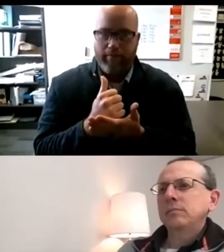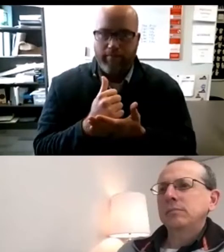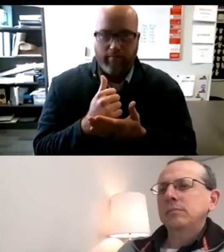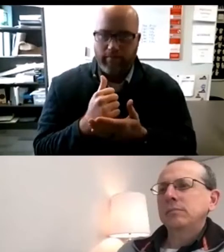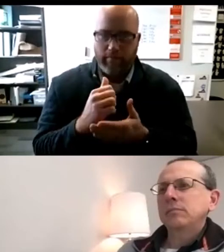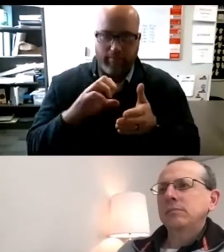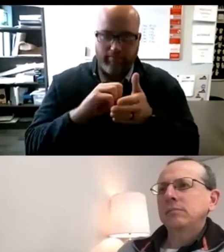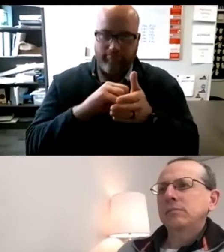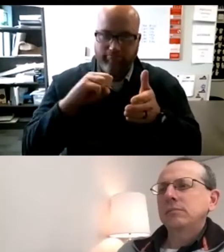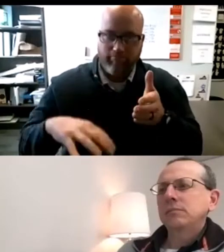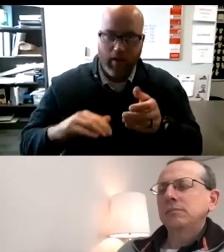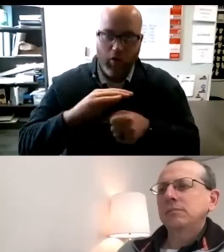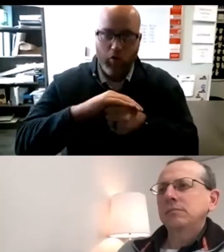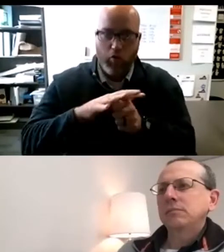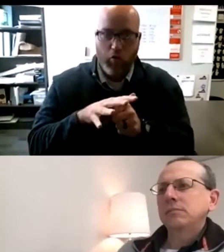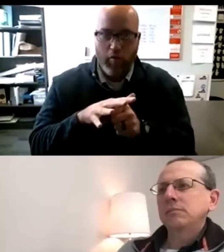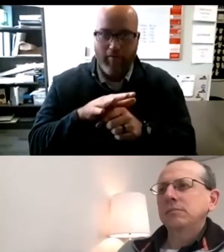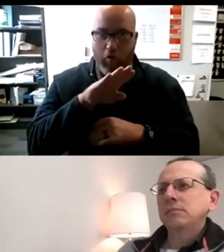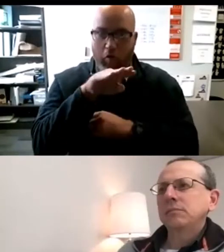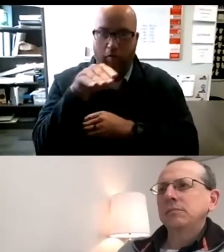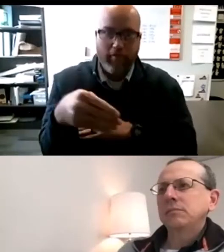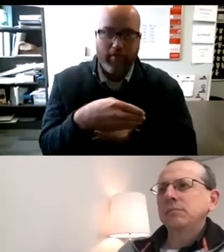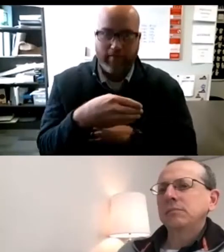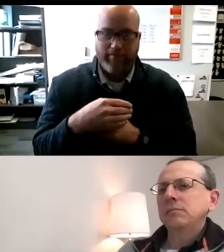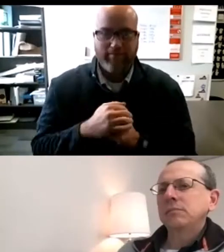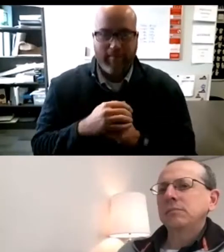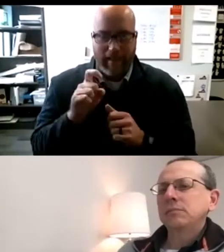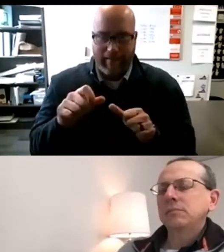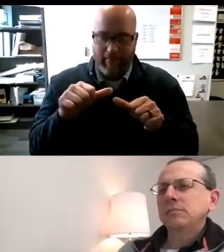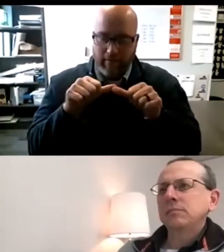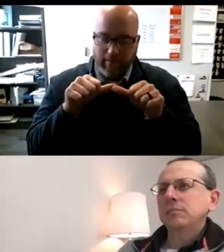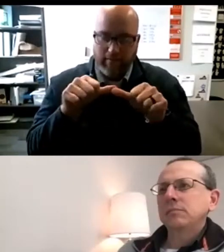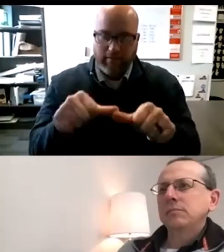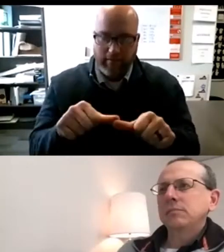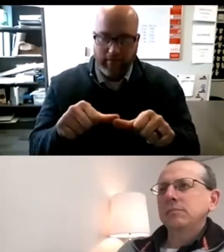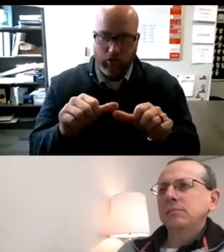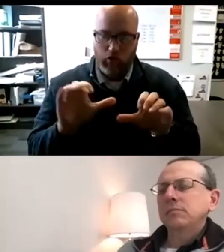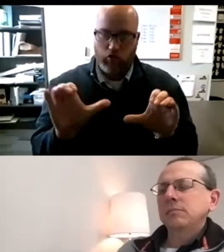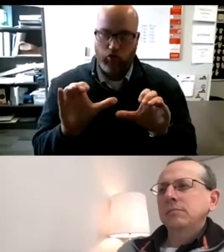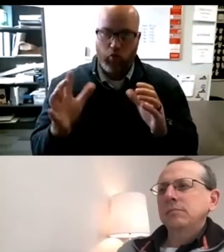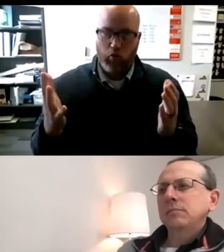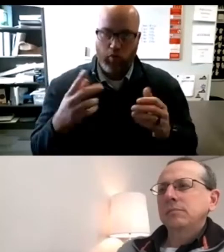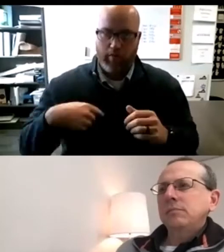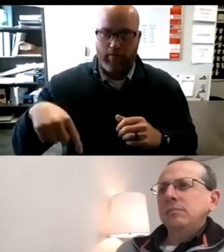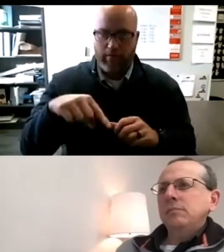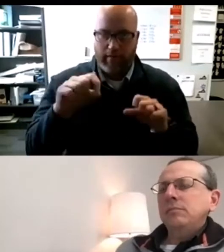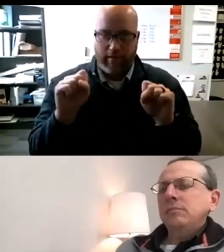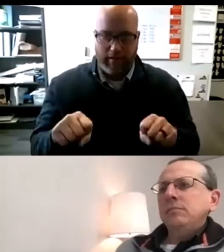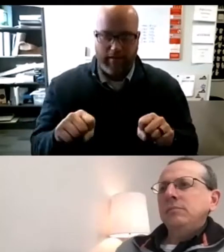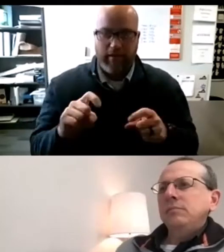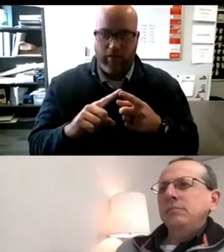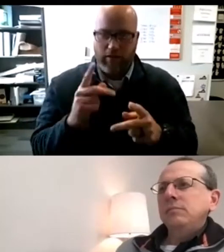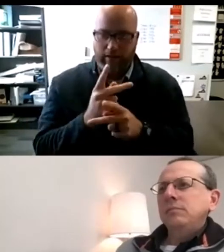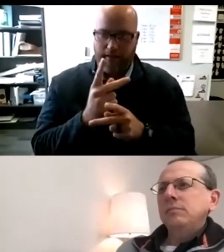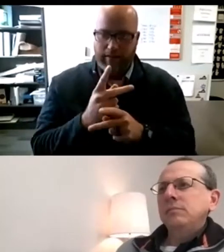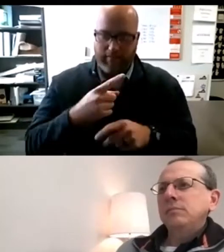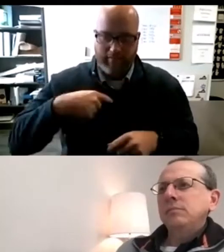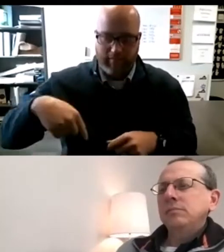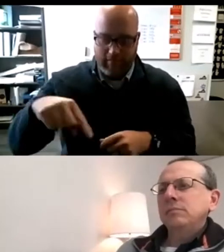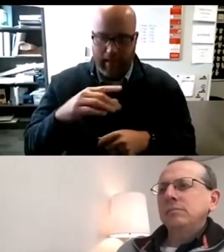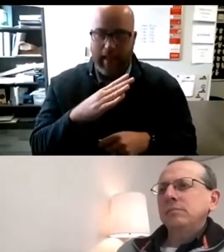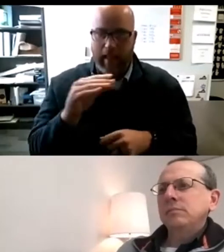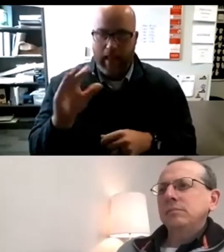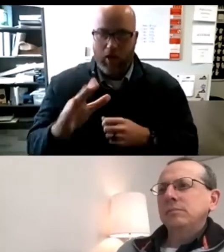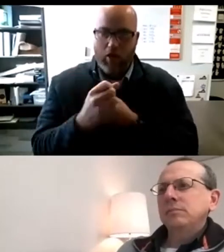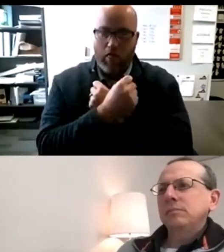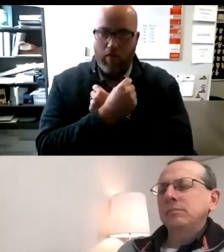COVID overnight. We must remain vigilant and do what we can to keep ourselves and our